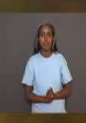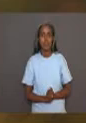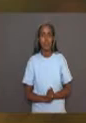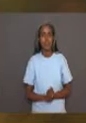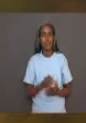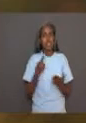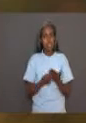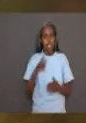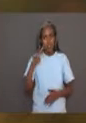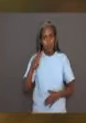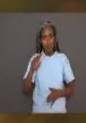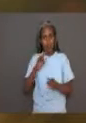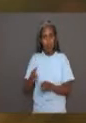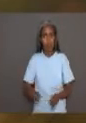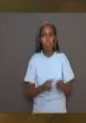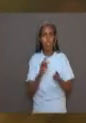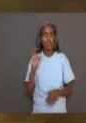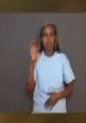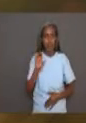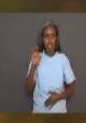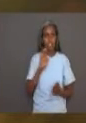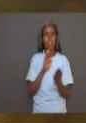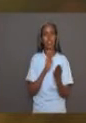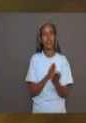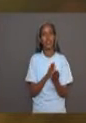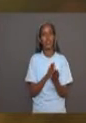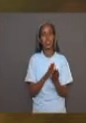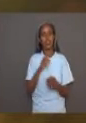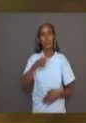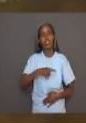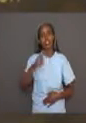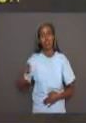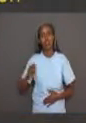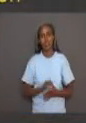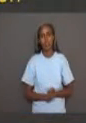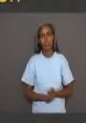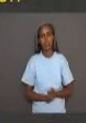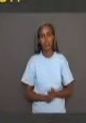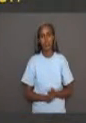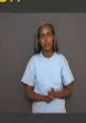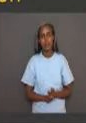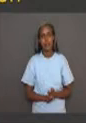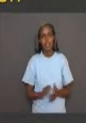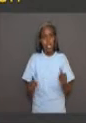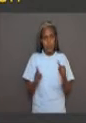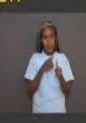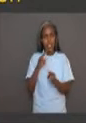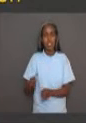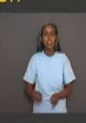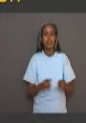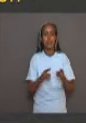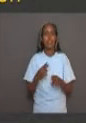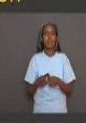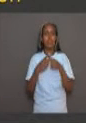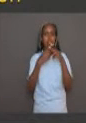There are 2 methods of finding a coefficient of skewness. The first method